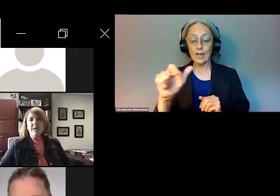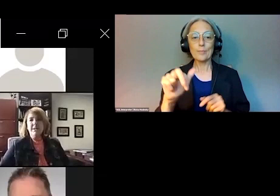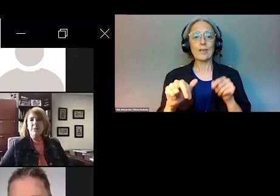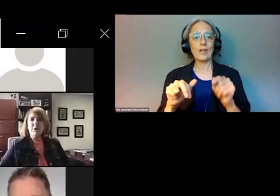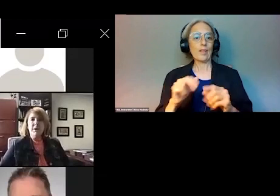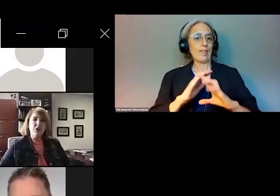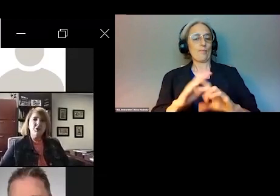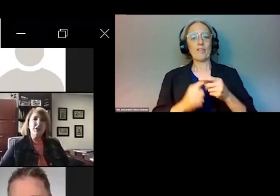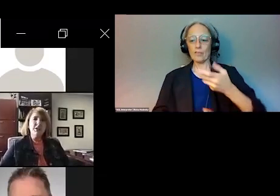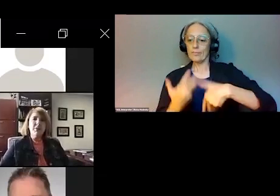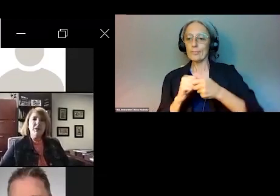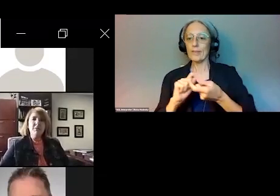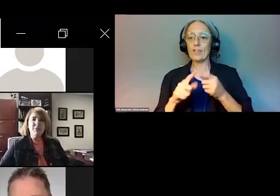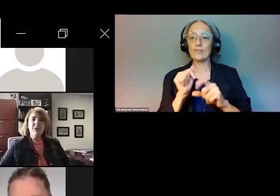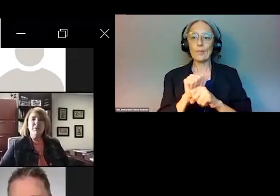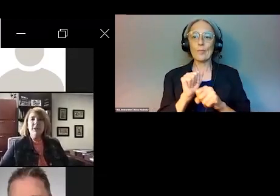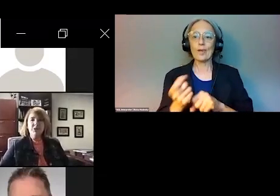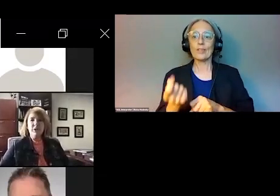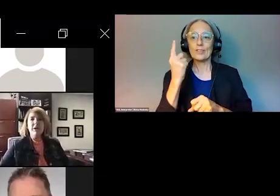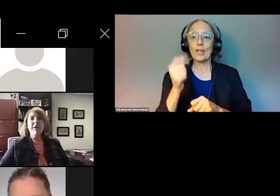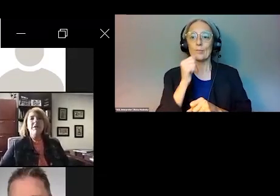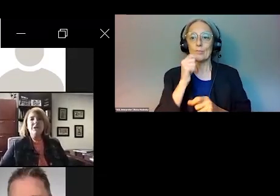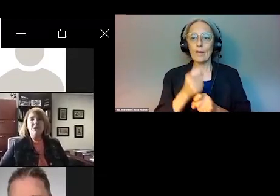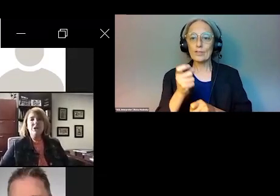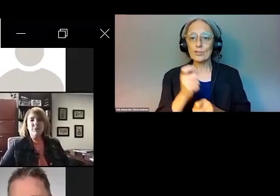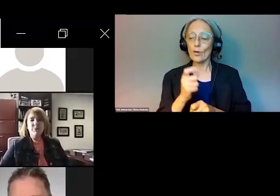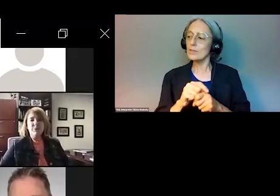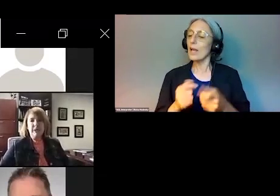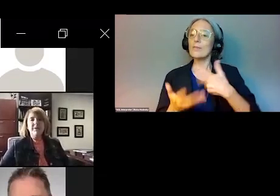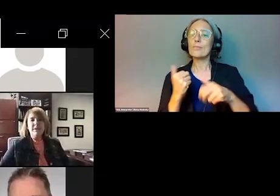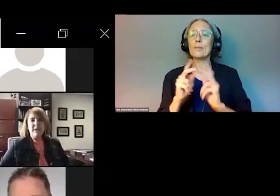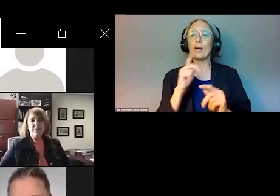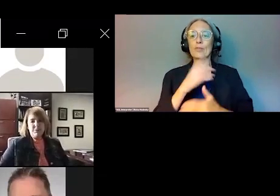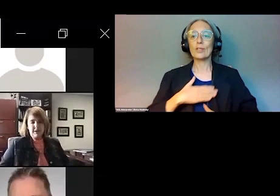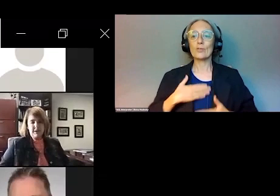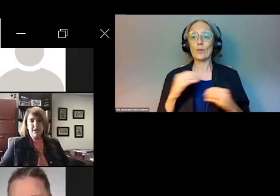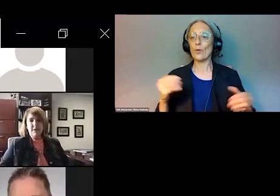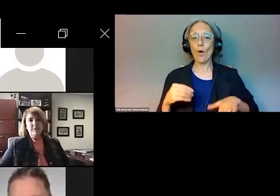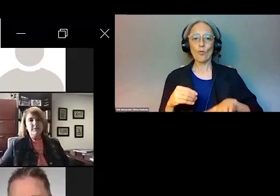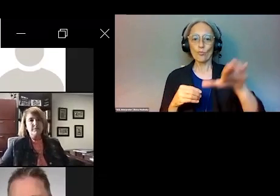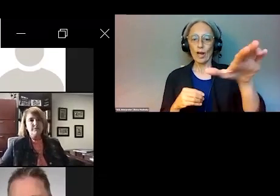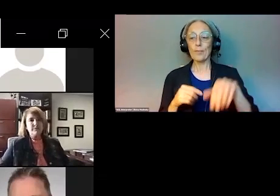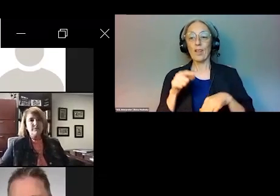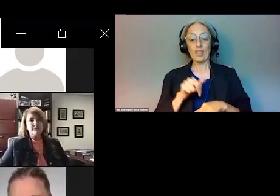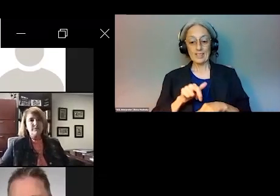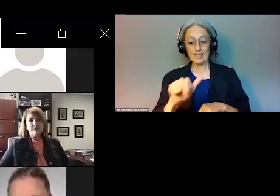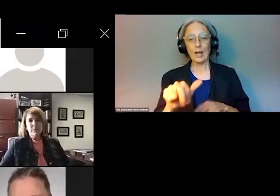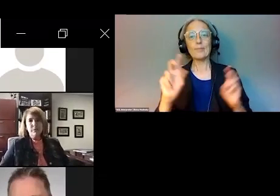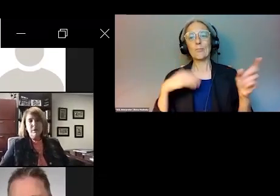from work, insights into private jokes, and the company of people I really enjoy. There is no ramp. These steps are my enemy.